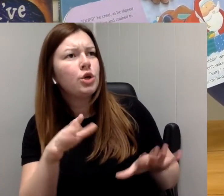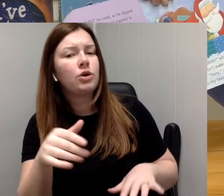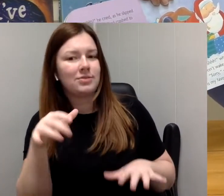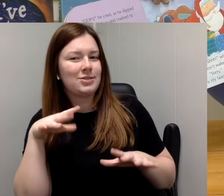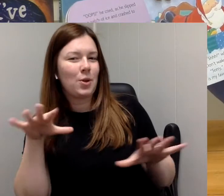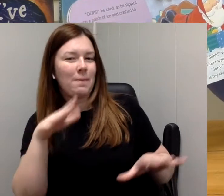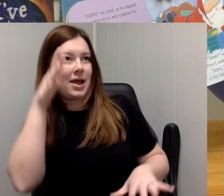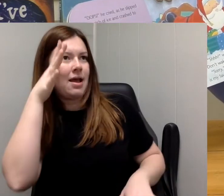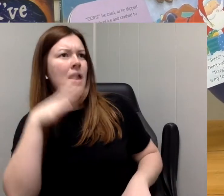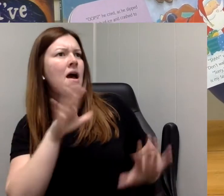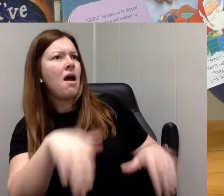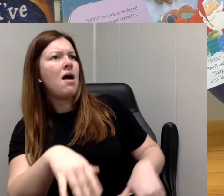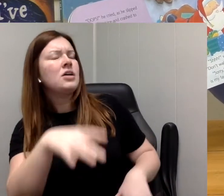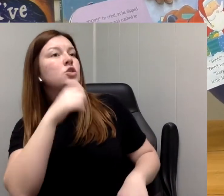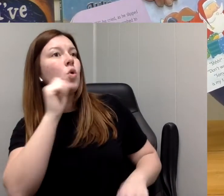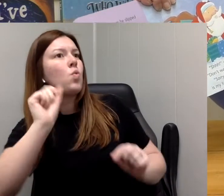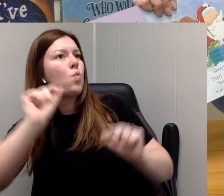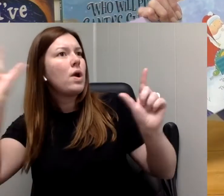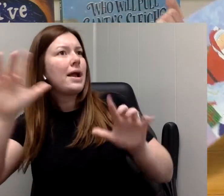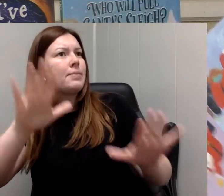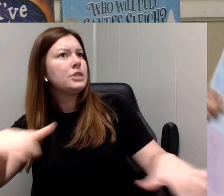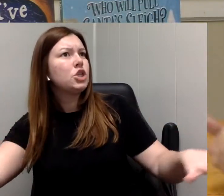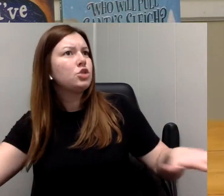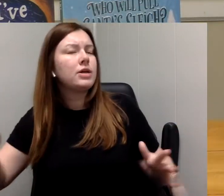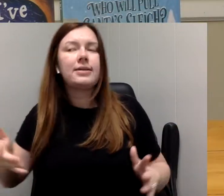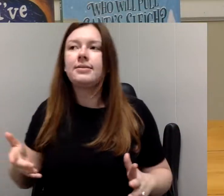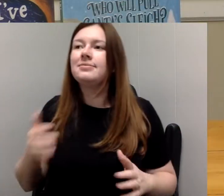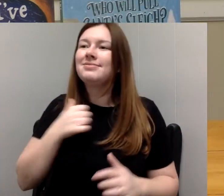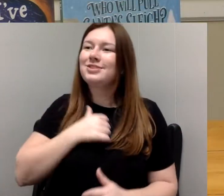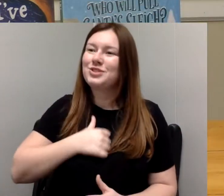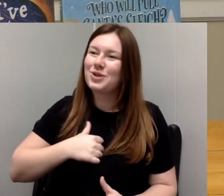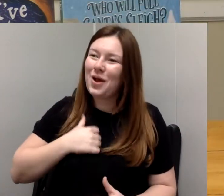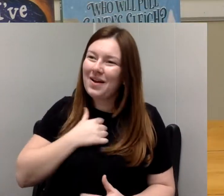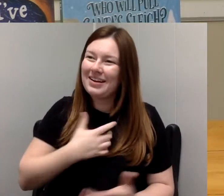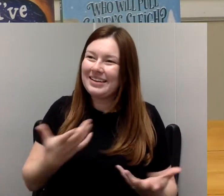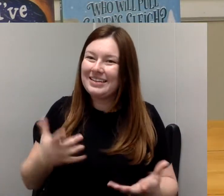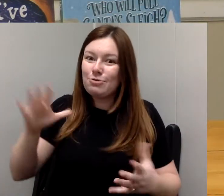the children. Sorry, said Santa, but Christmas is my favorite time of the year.